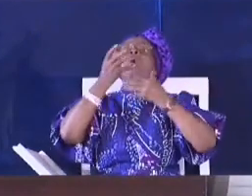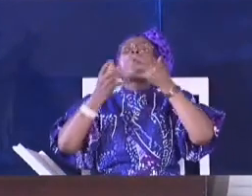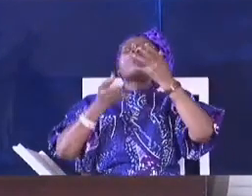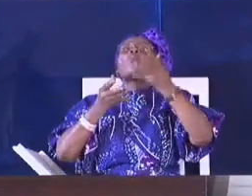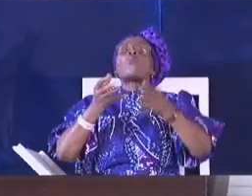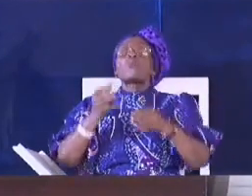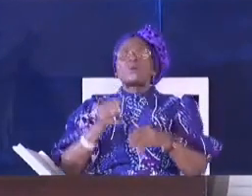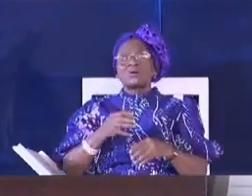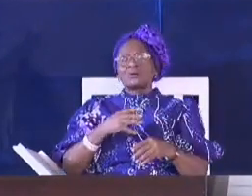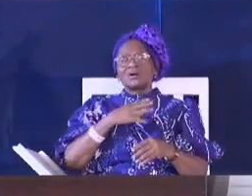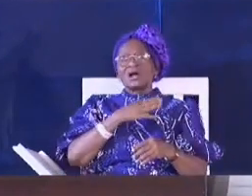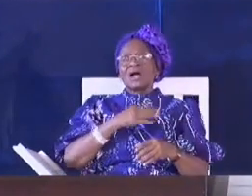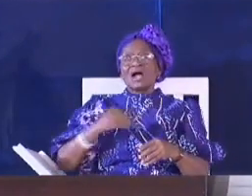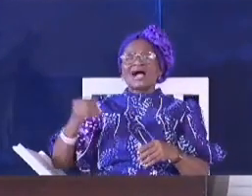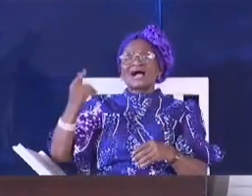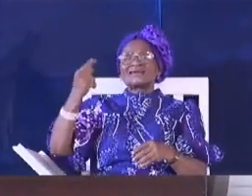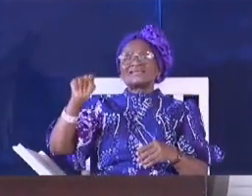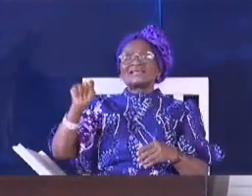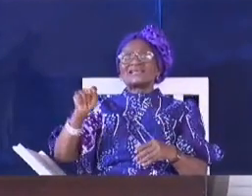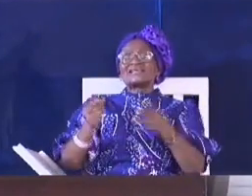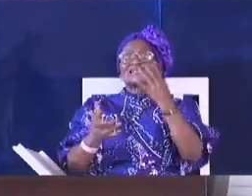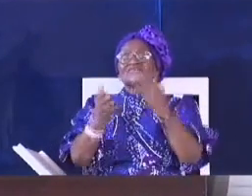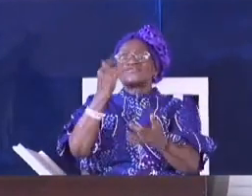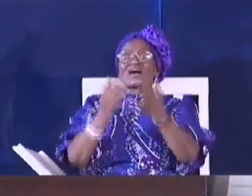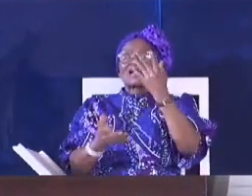and the fire came,